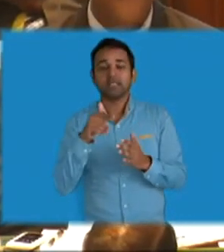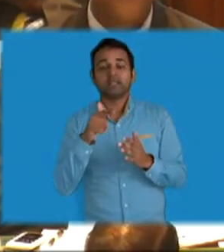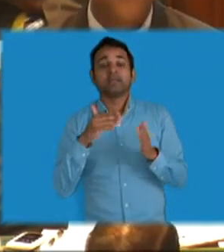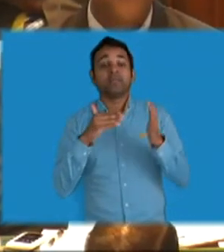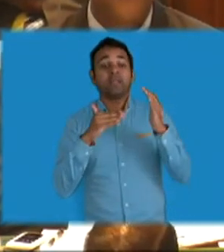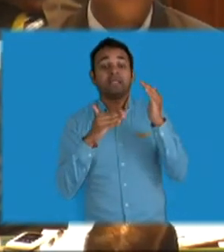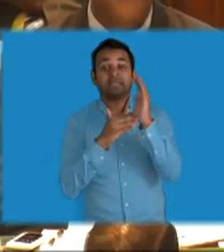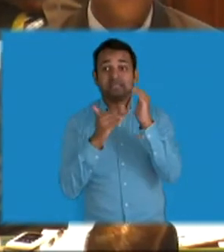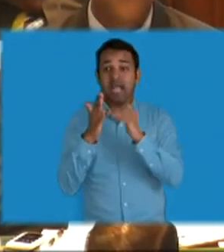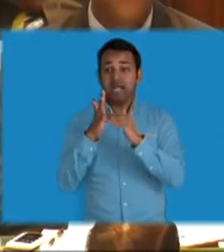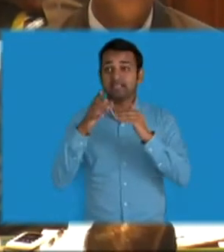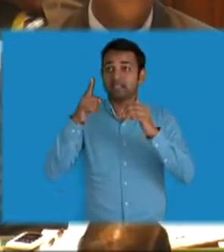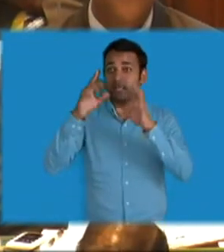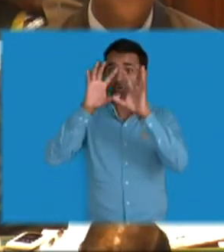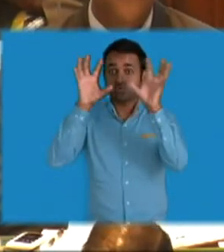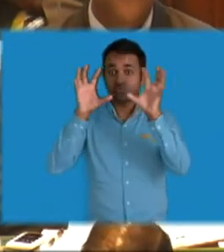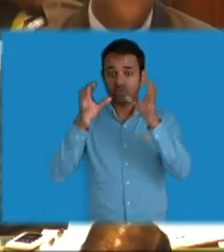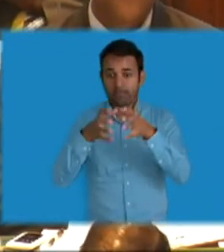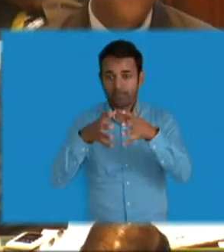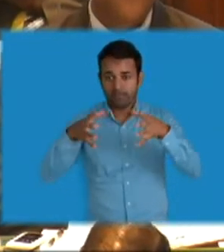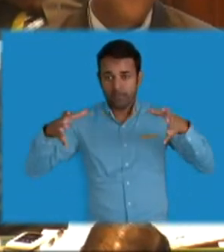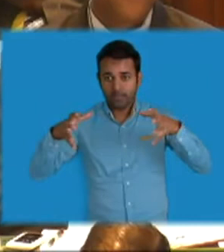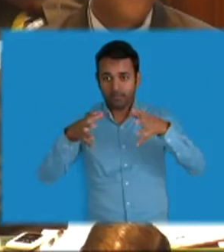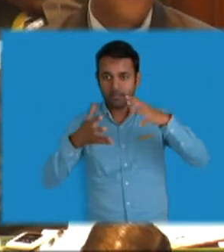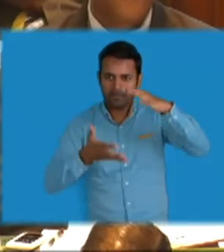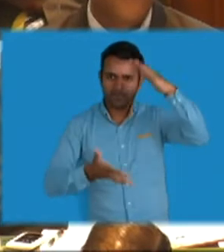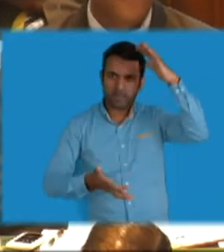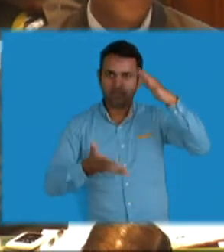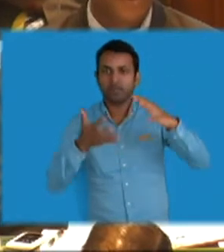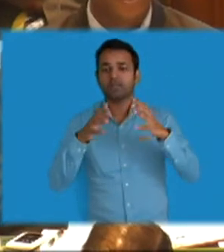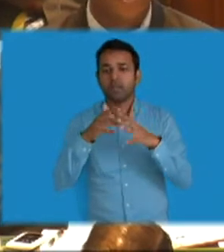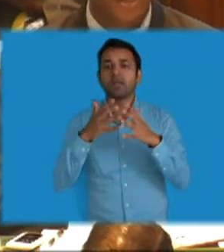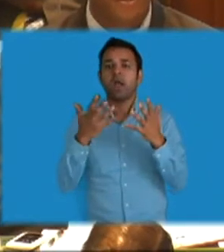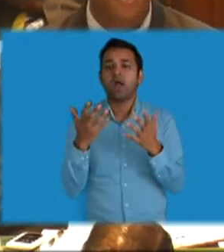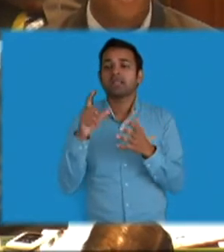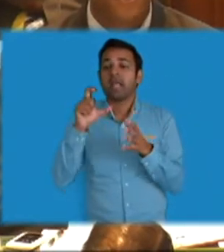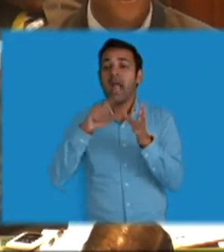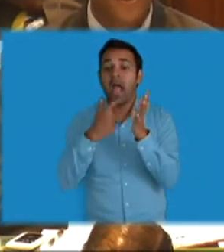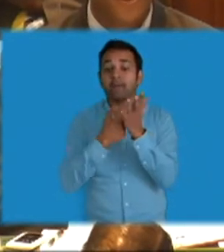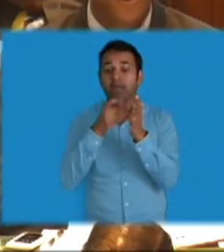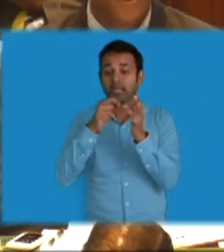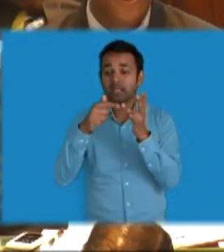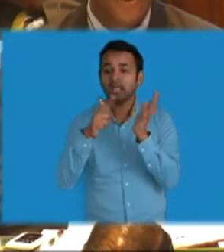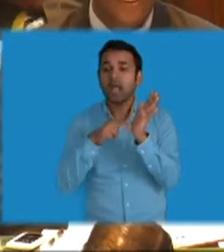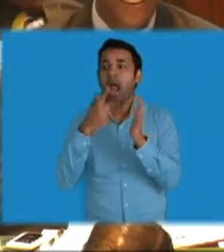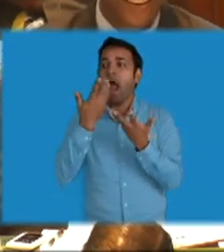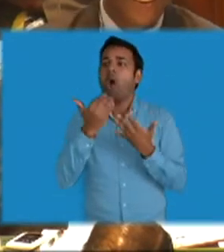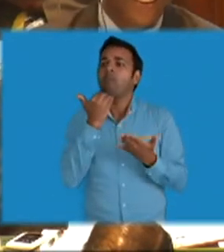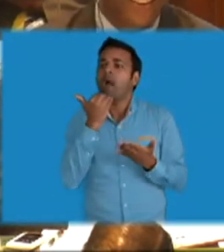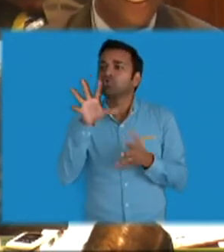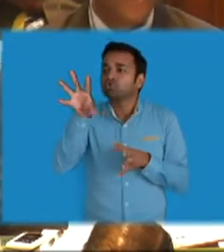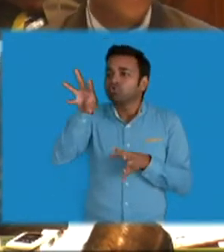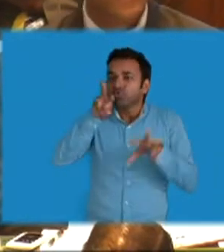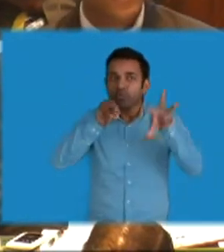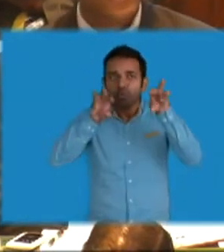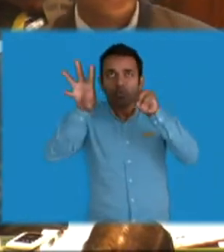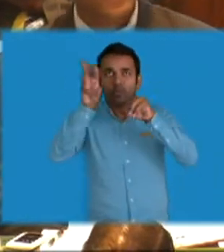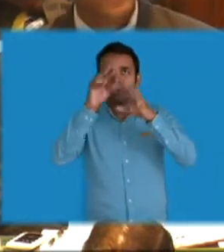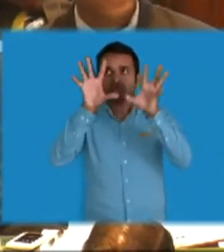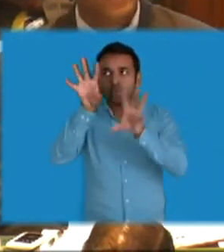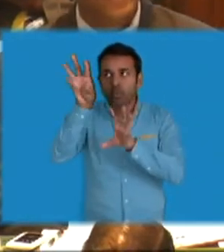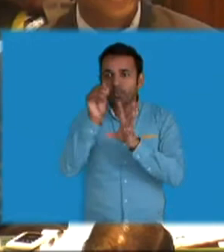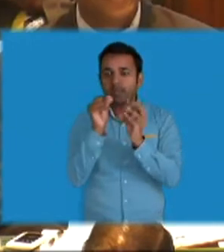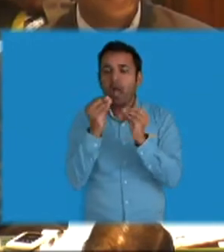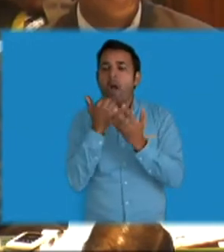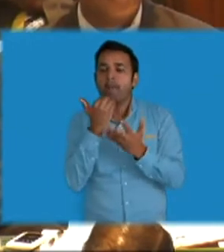of carbon that is in the tree. So that is very important, especially when you harvest